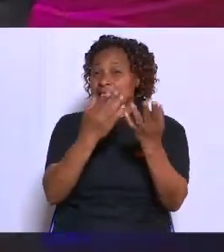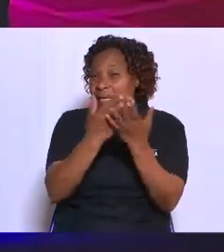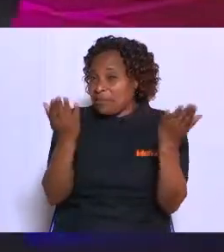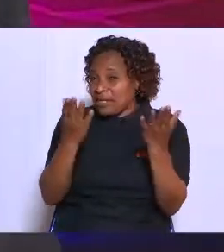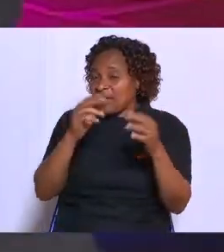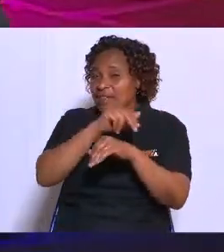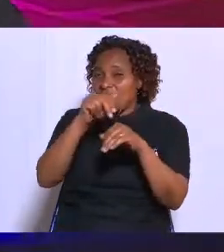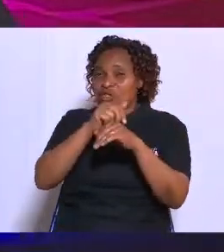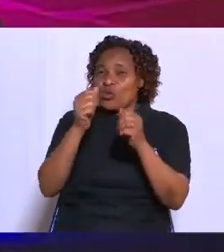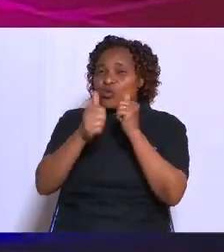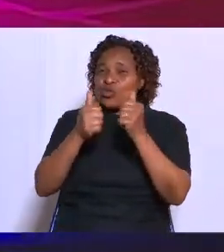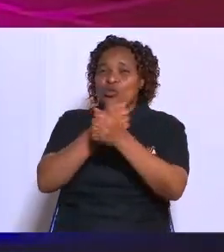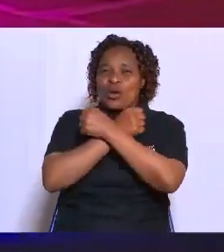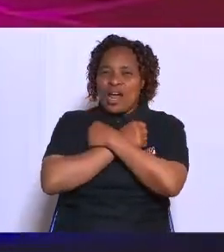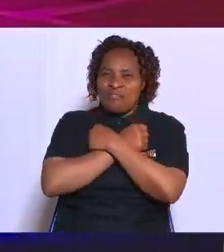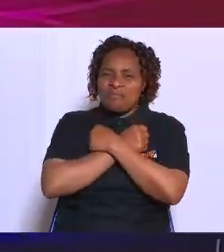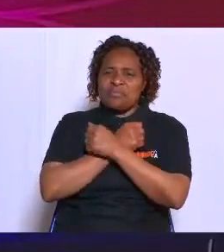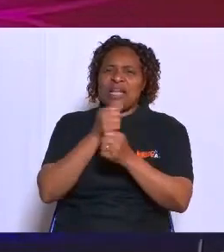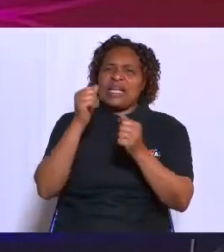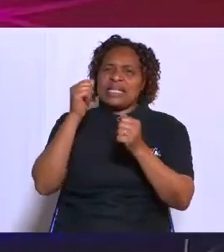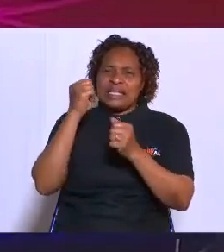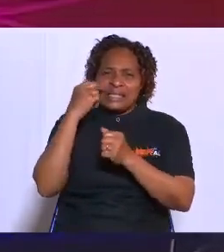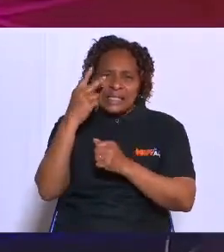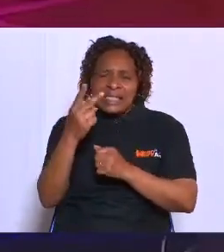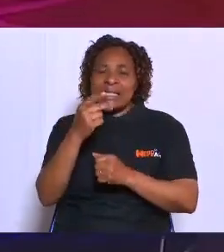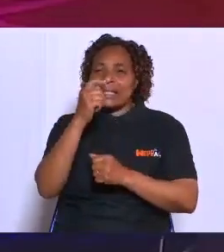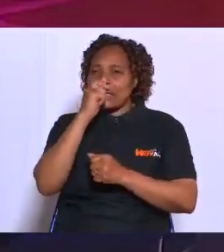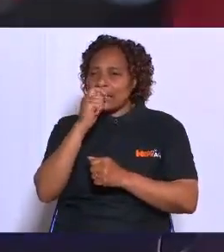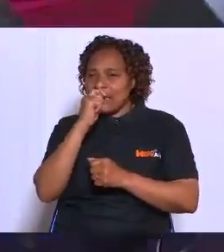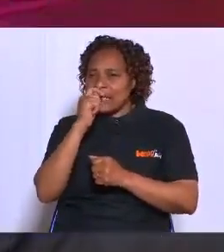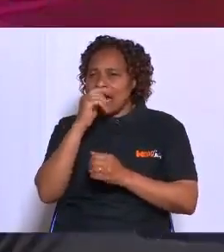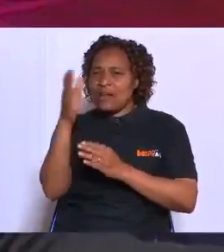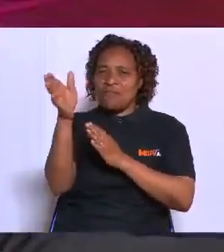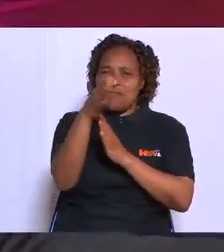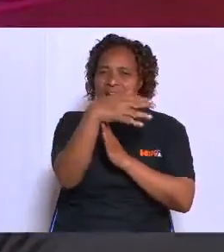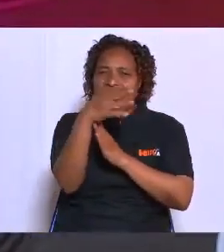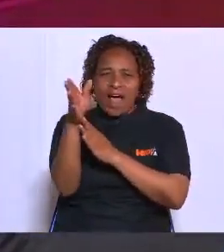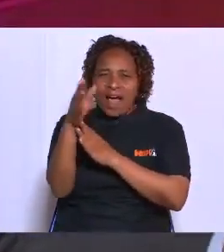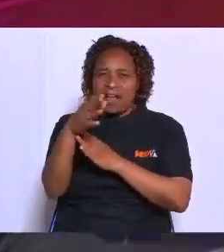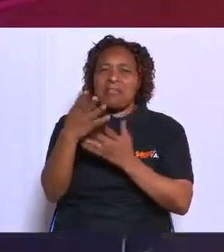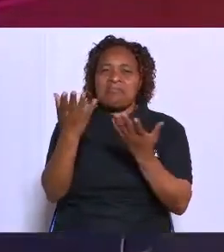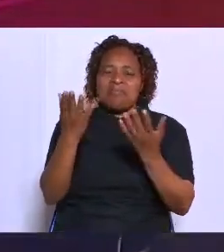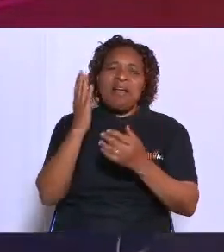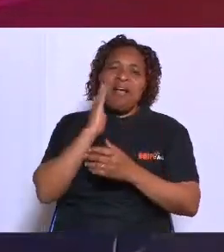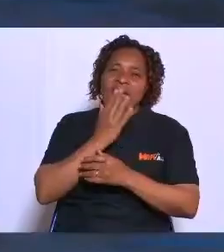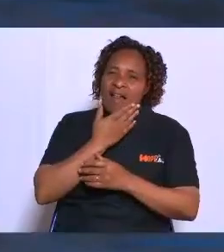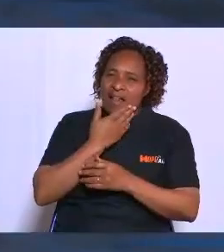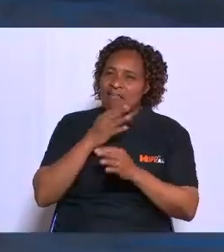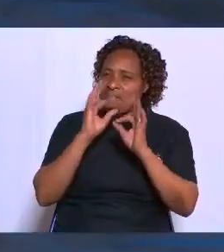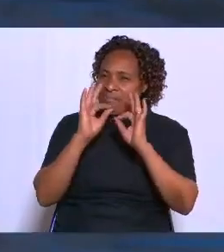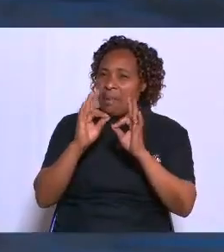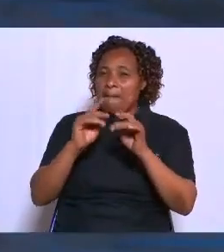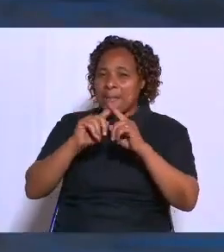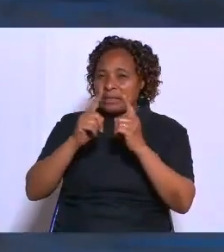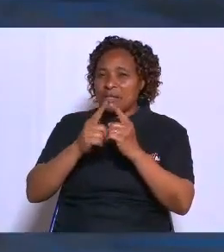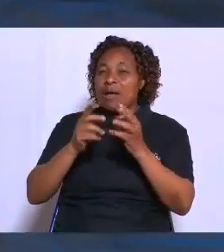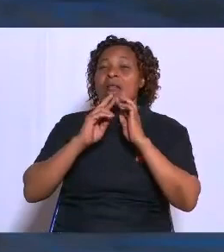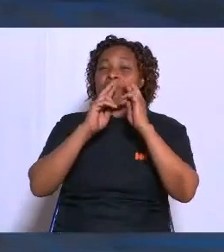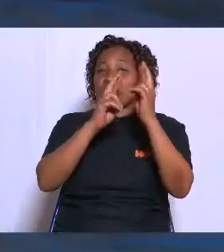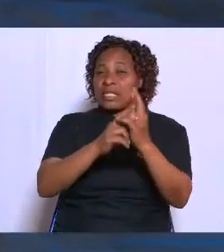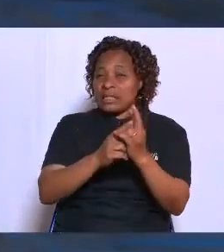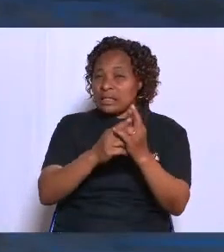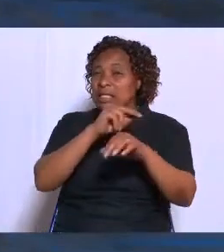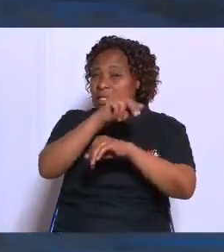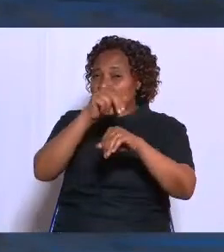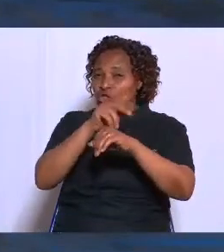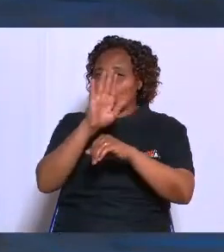nation you love when you see the Tanzanian flag it's just cloth and color but it represents the nation you